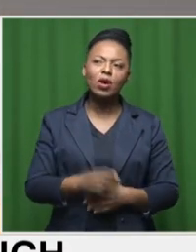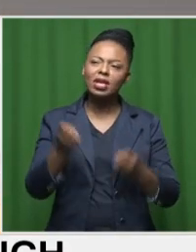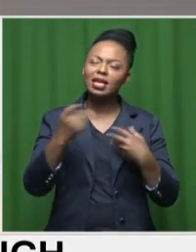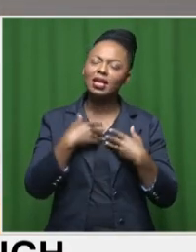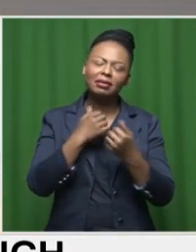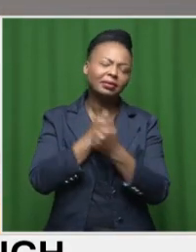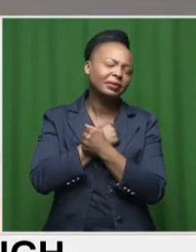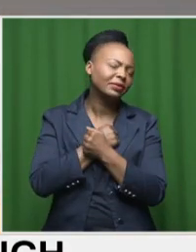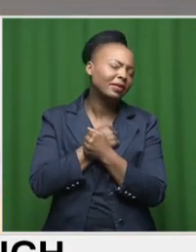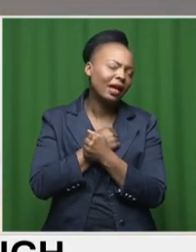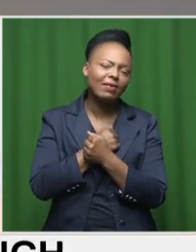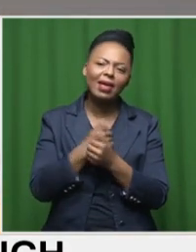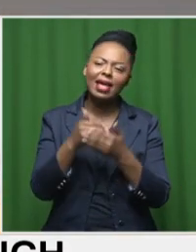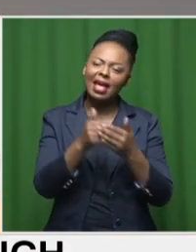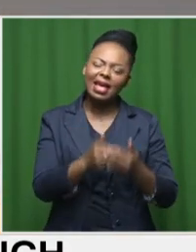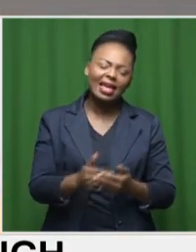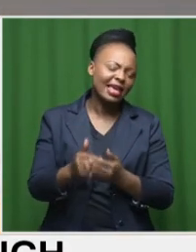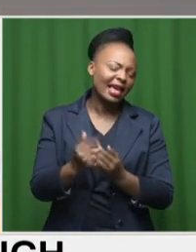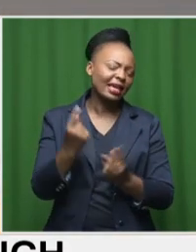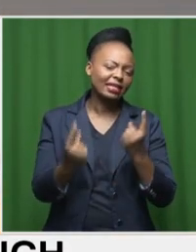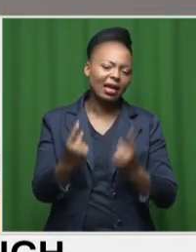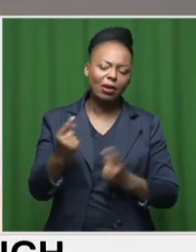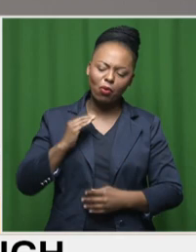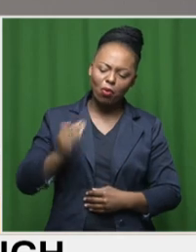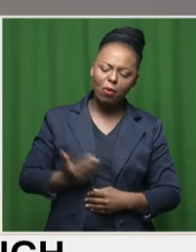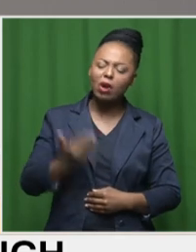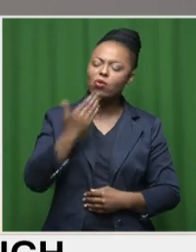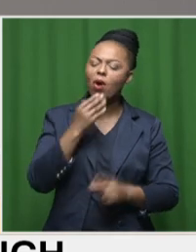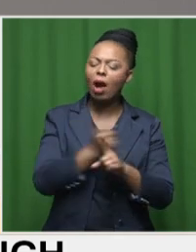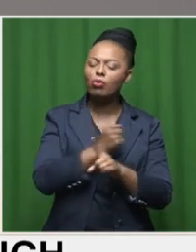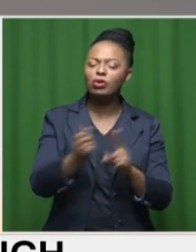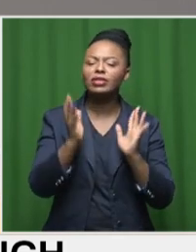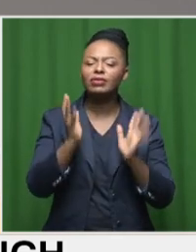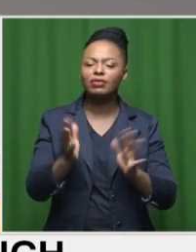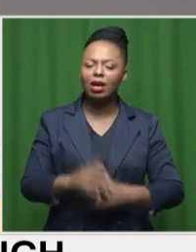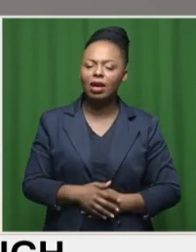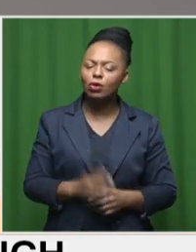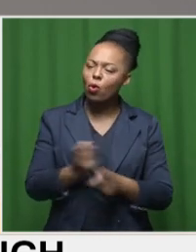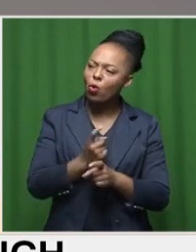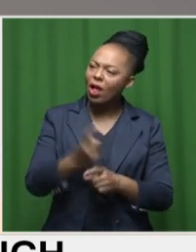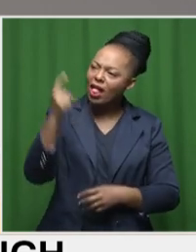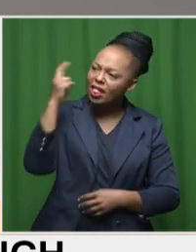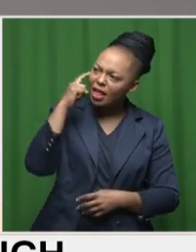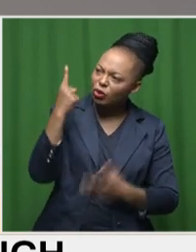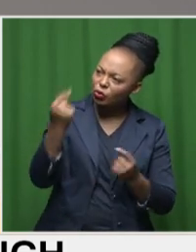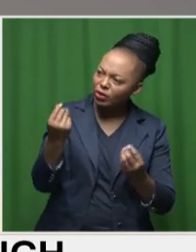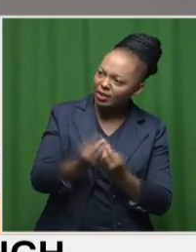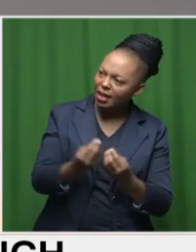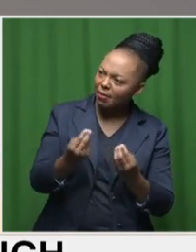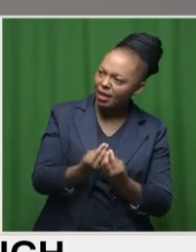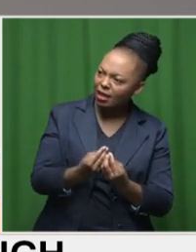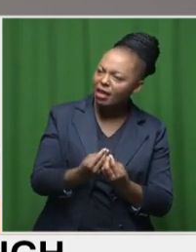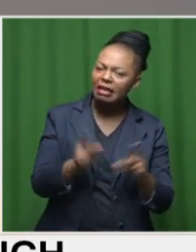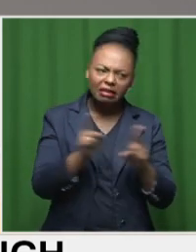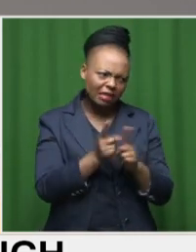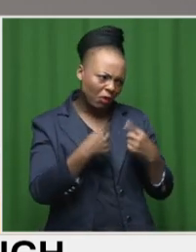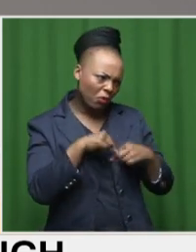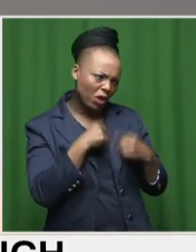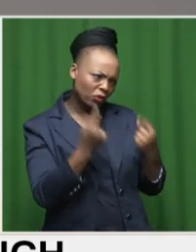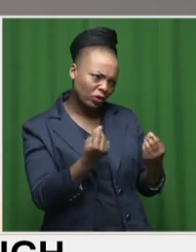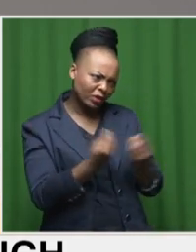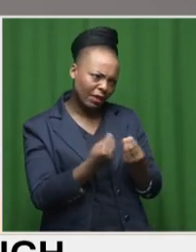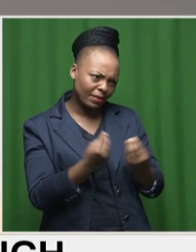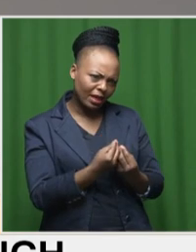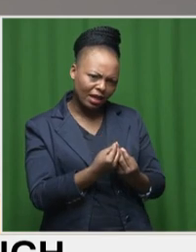for each other, women who are abused and so on. And you often think, well, we're doing something here, but shouldn't we do something for the men who abused